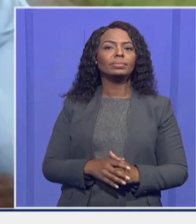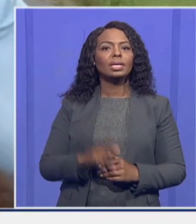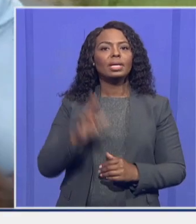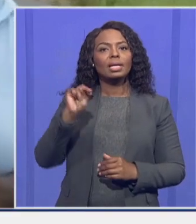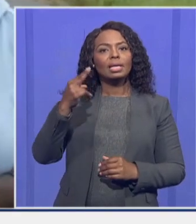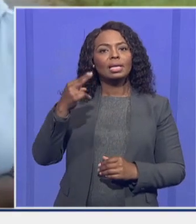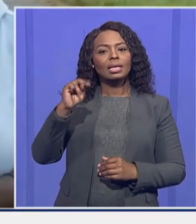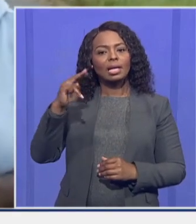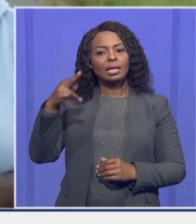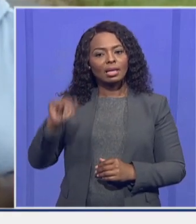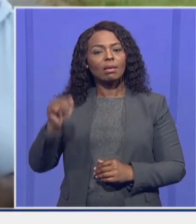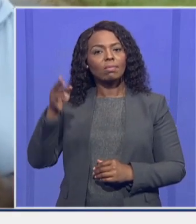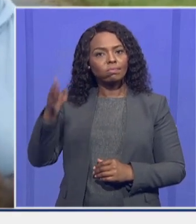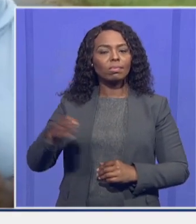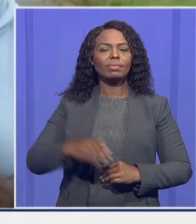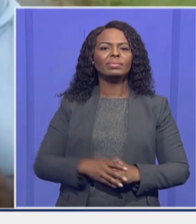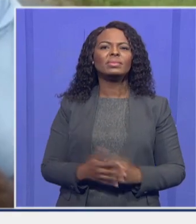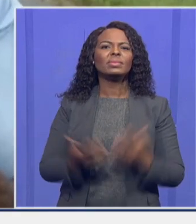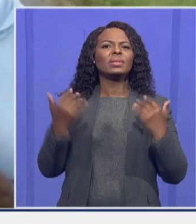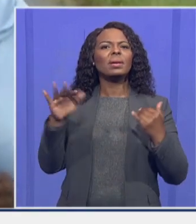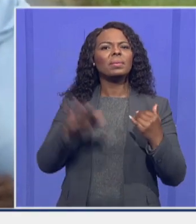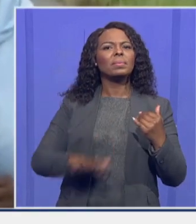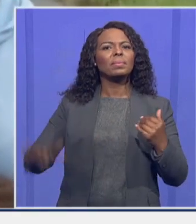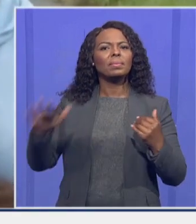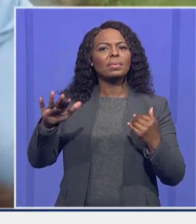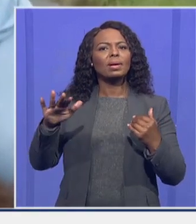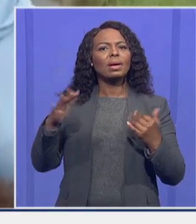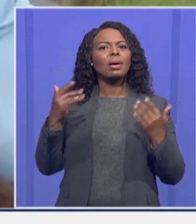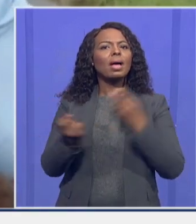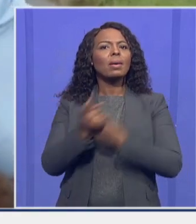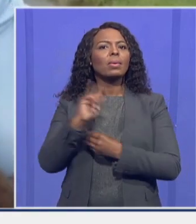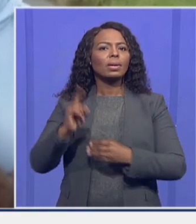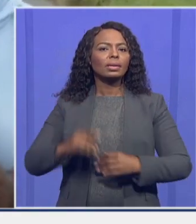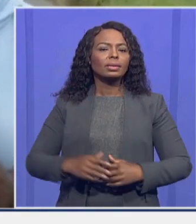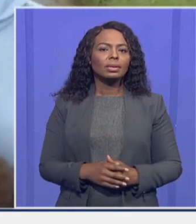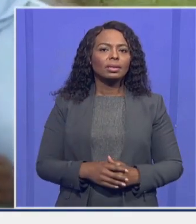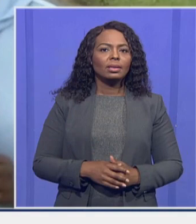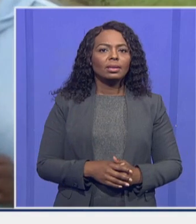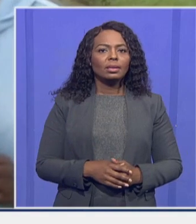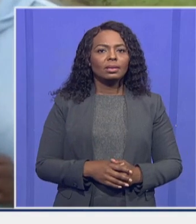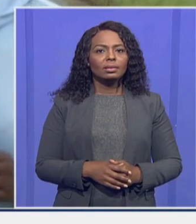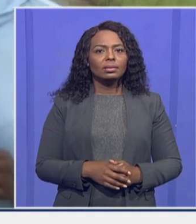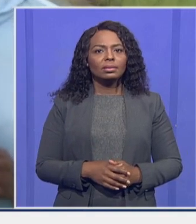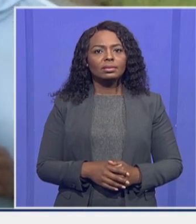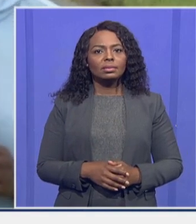your time this hour. So what's the situation on the ground?